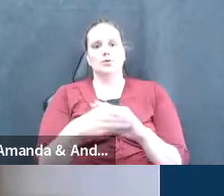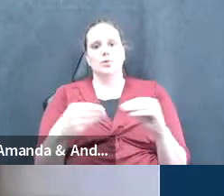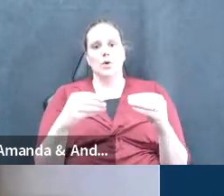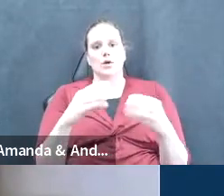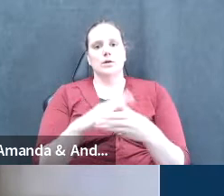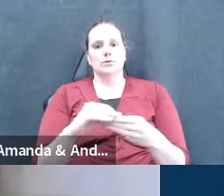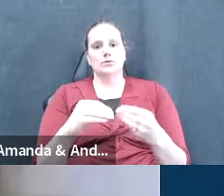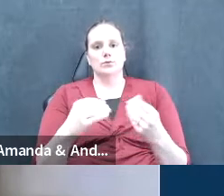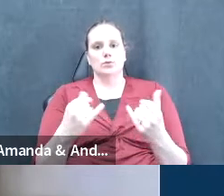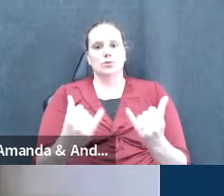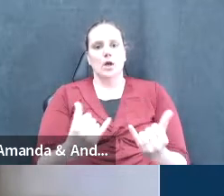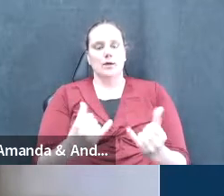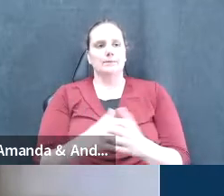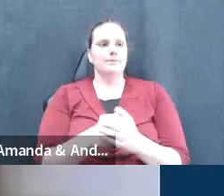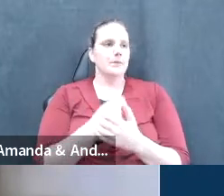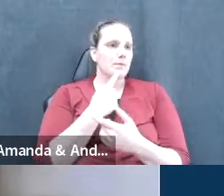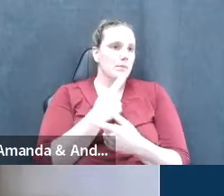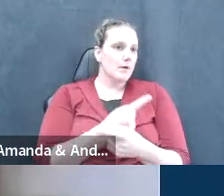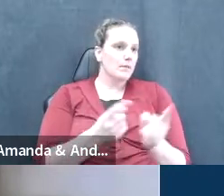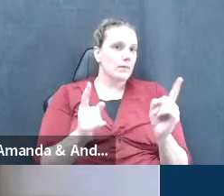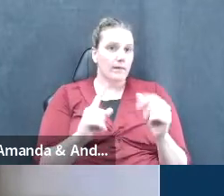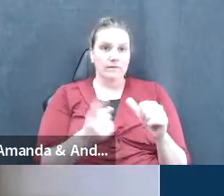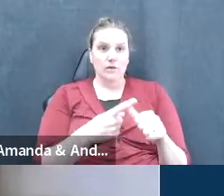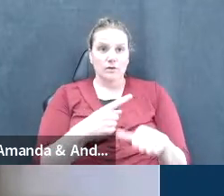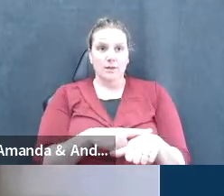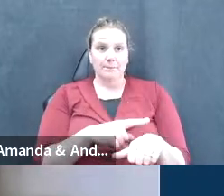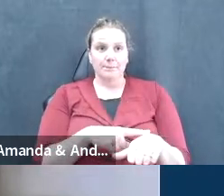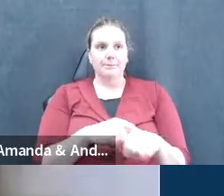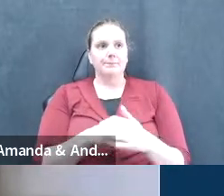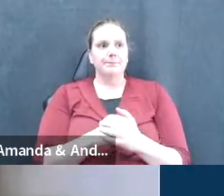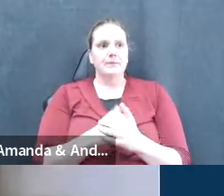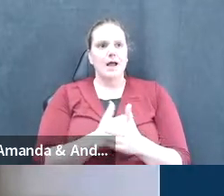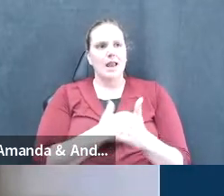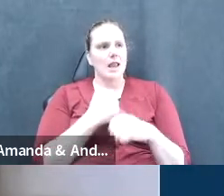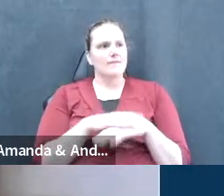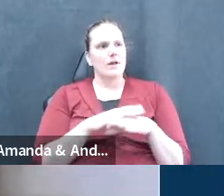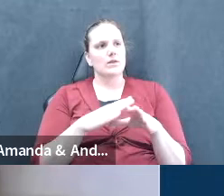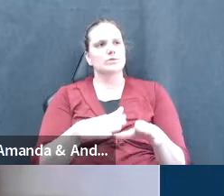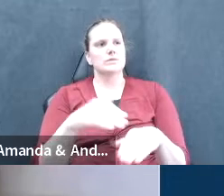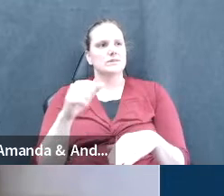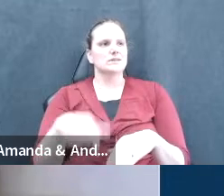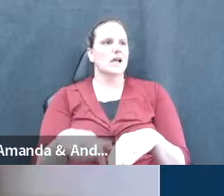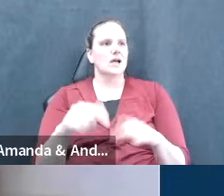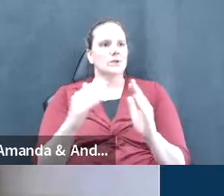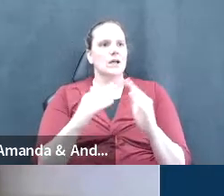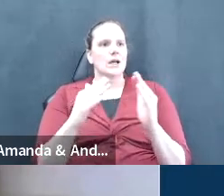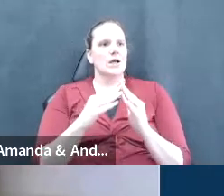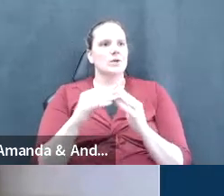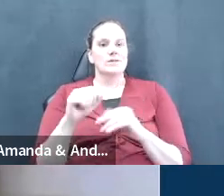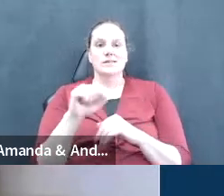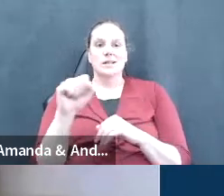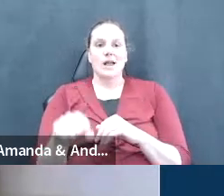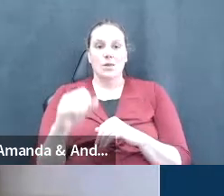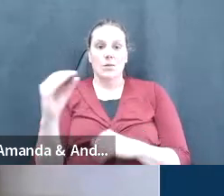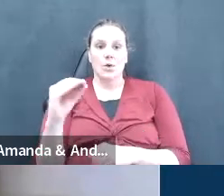today, publicly for the first time, was when I had been living on the streets of downtown Salem, Oregon. I